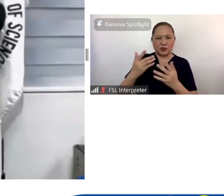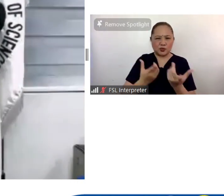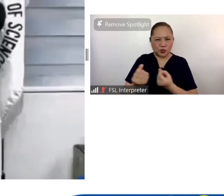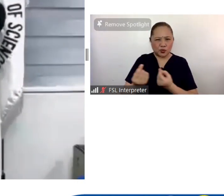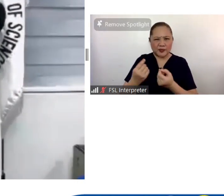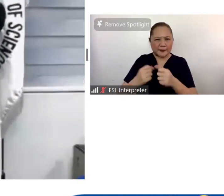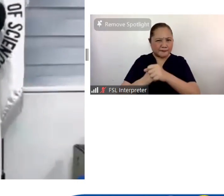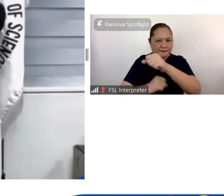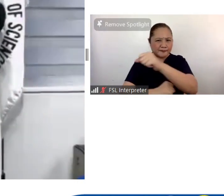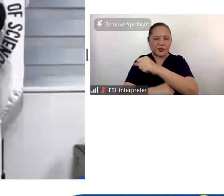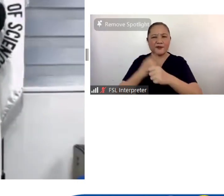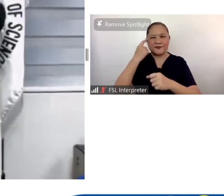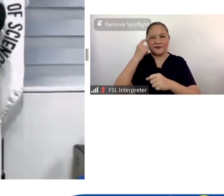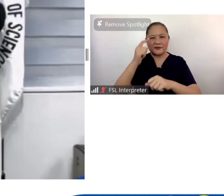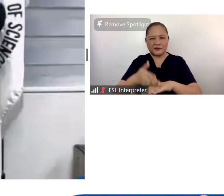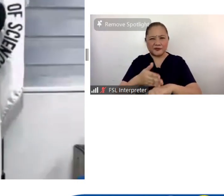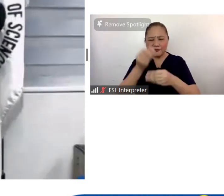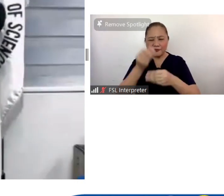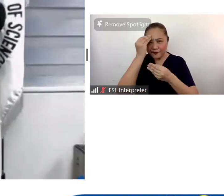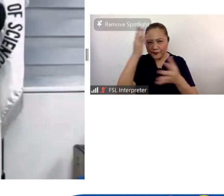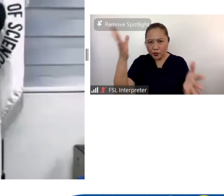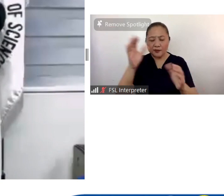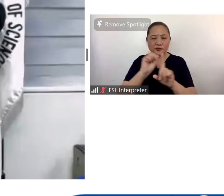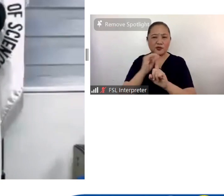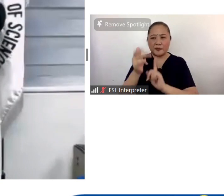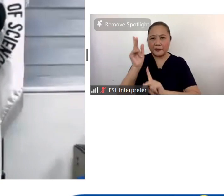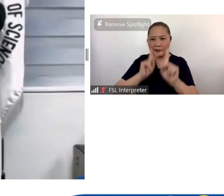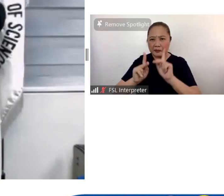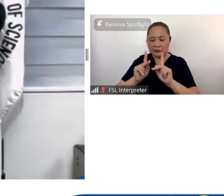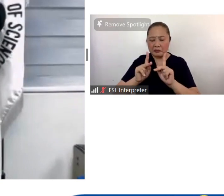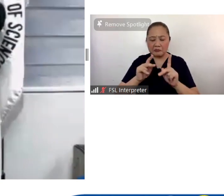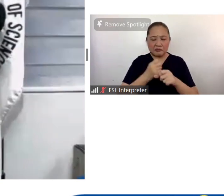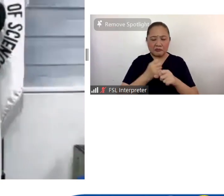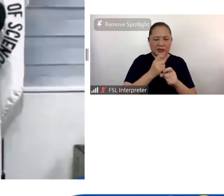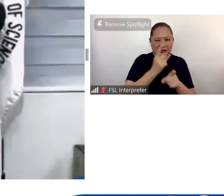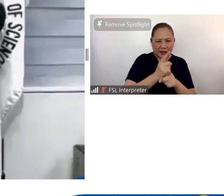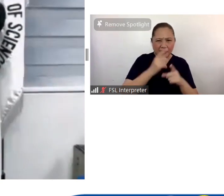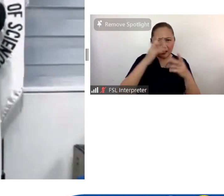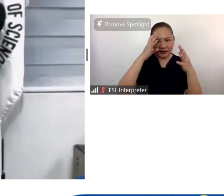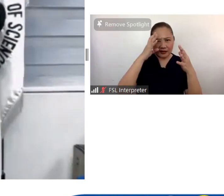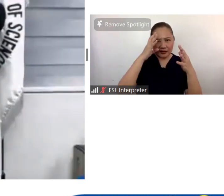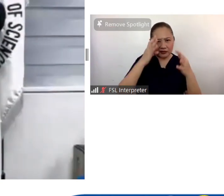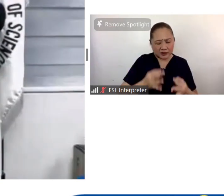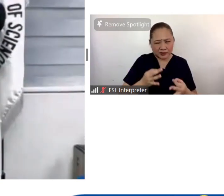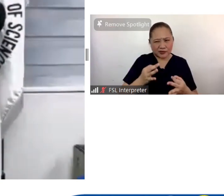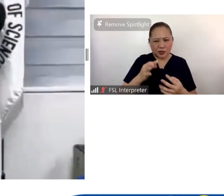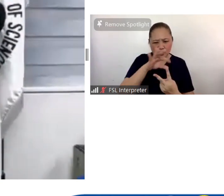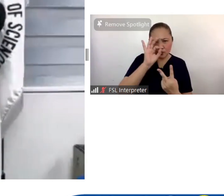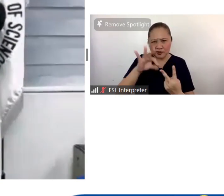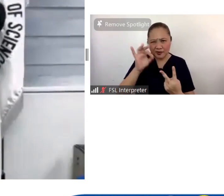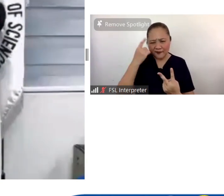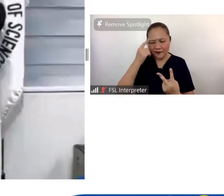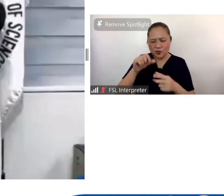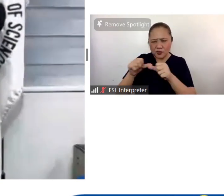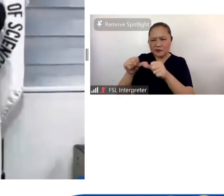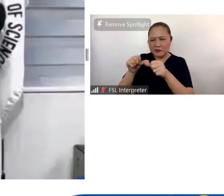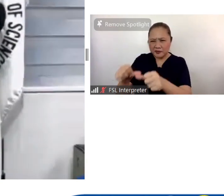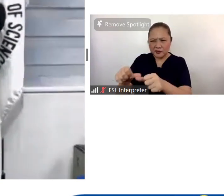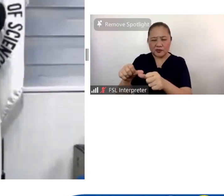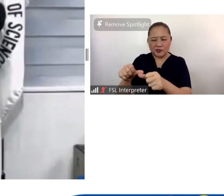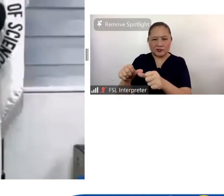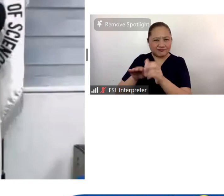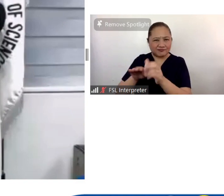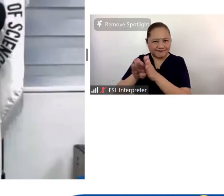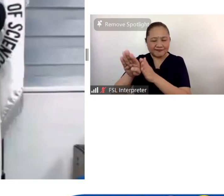informed society, making the right choices in pursuing more sustainable pathways for development.